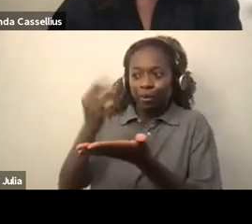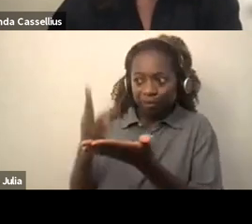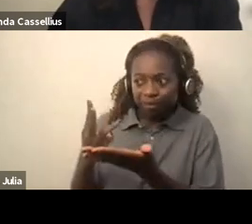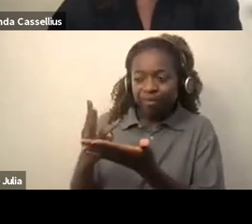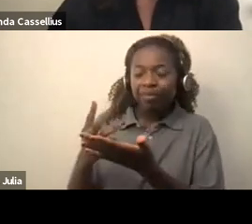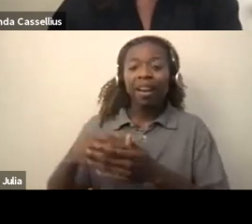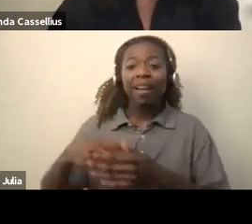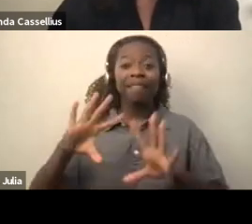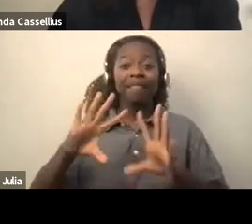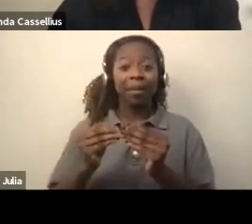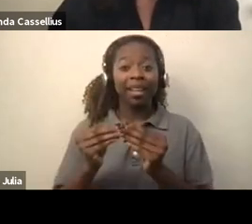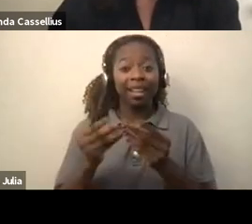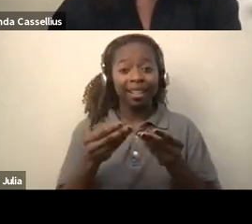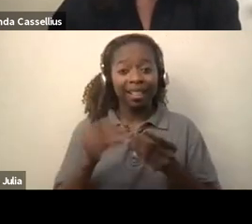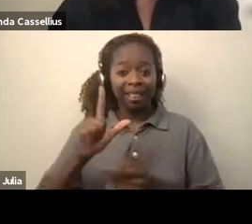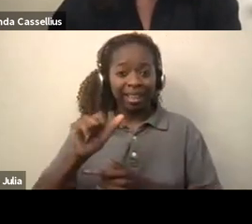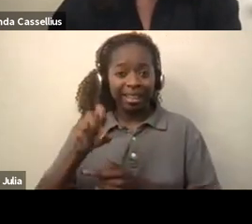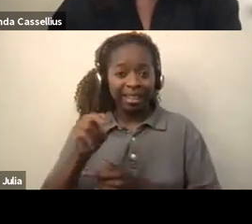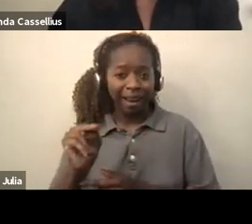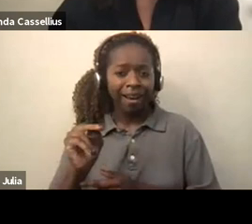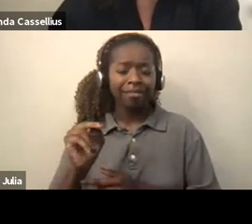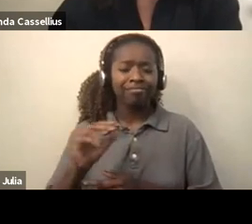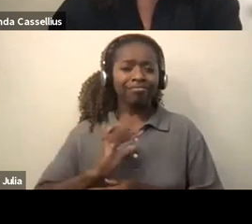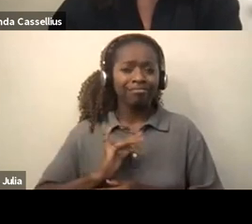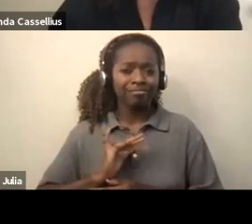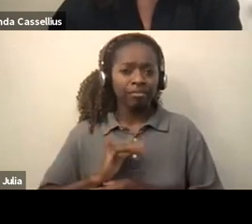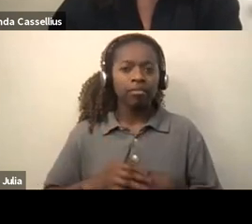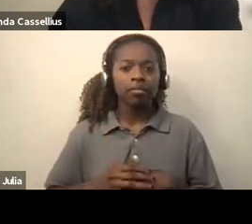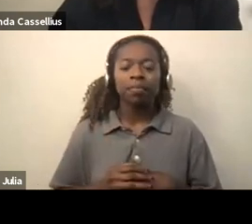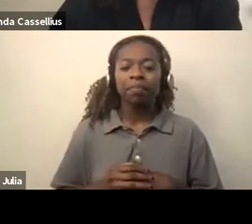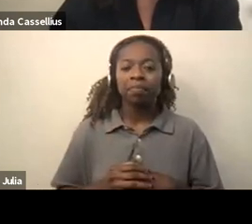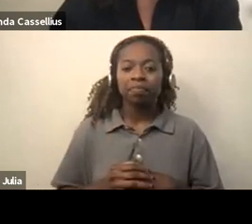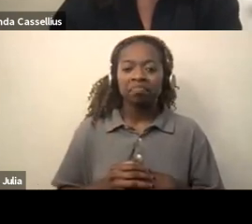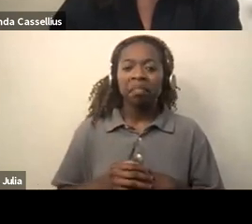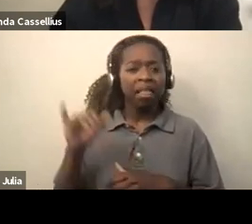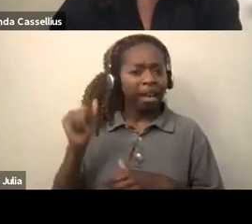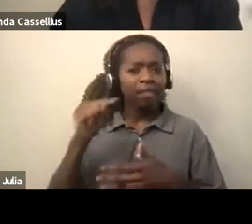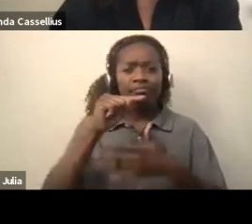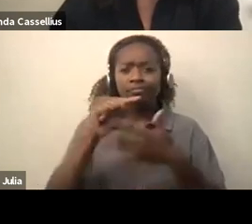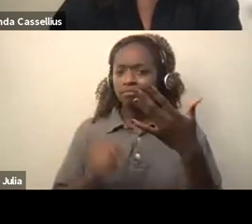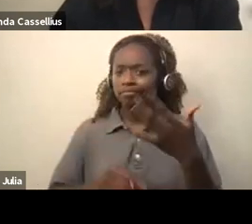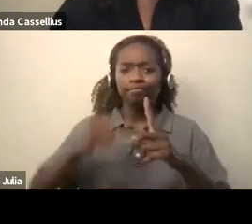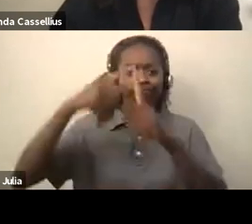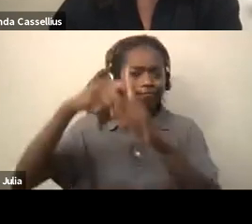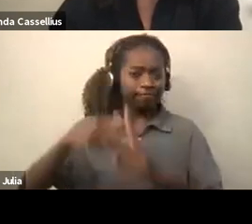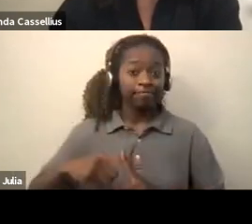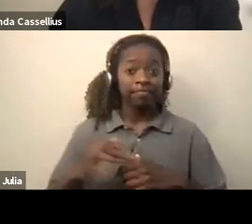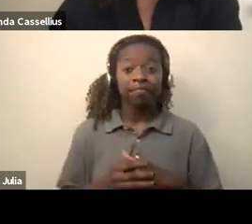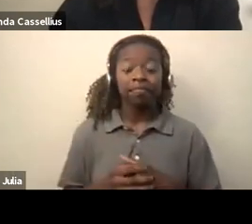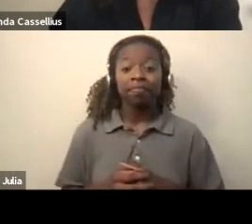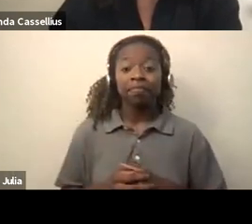a lot of work that school leaders were doing themselves so um that is all good news i do want